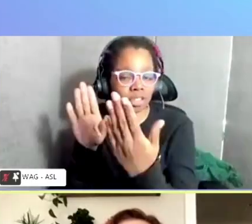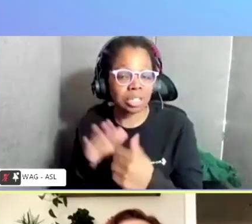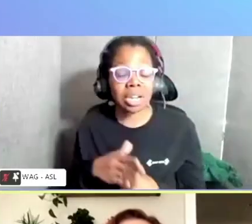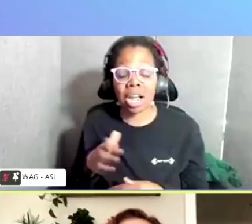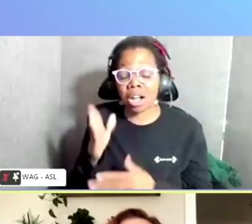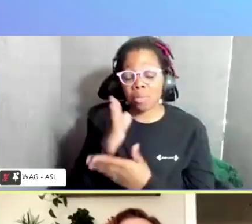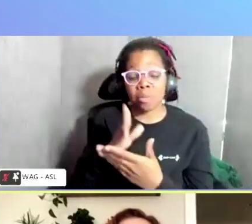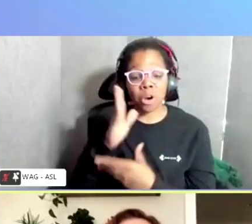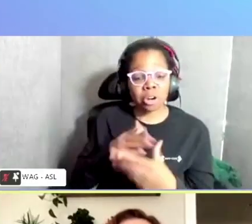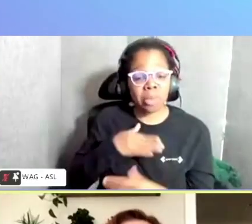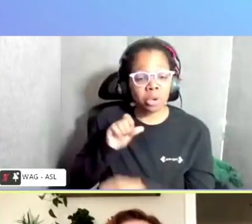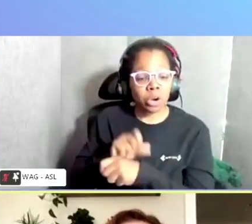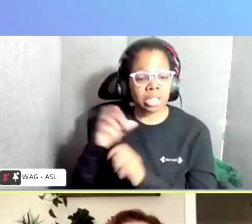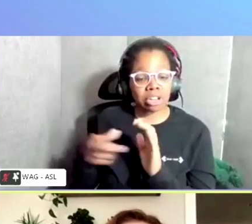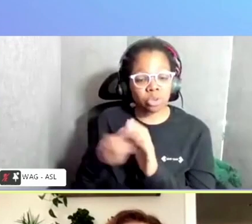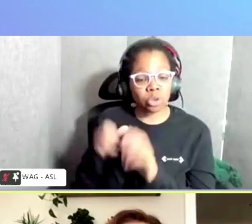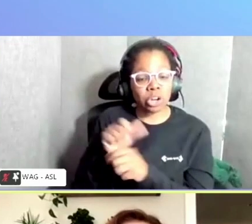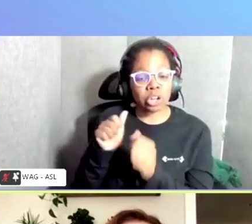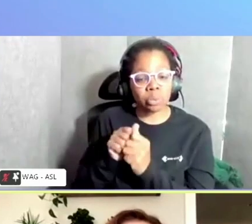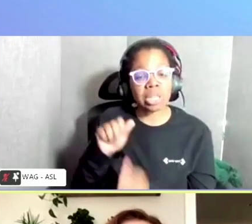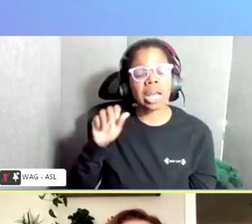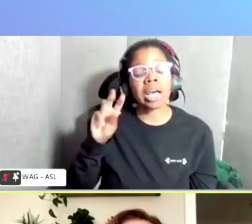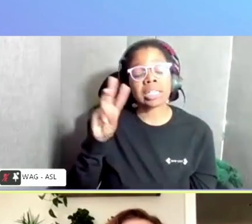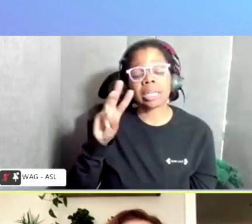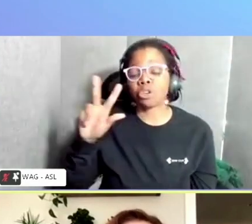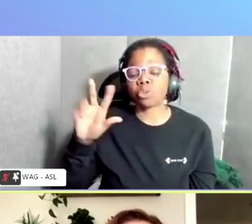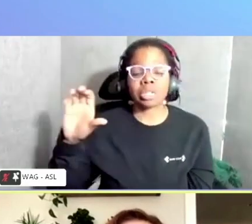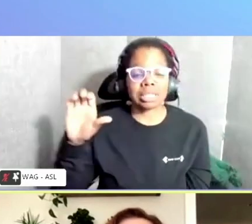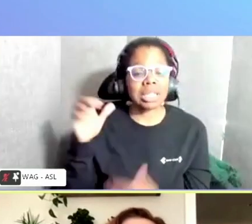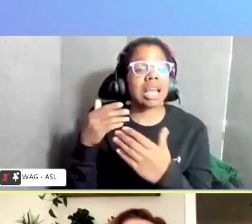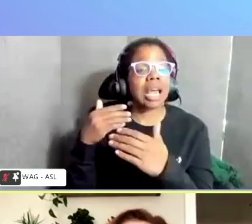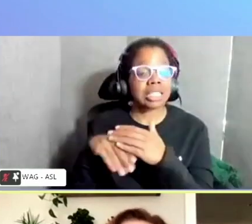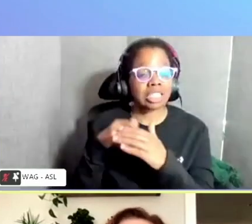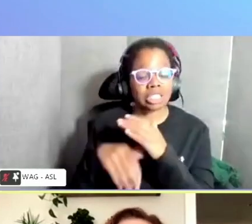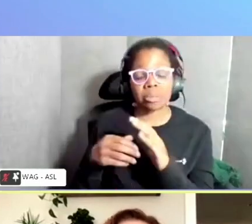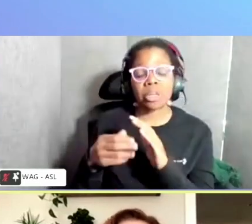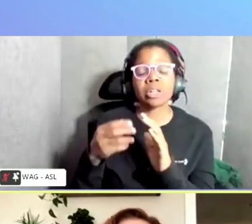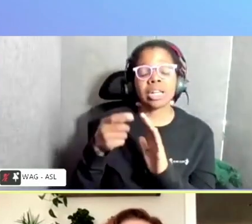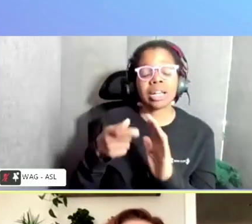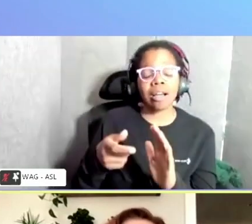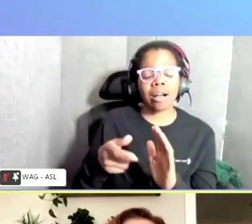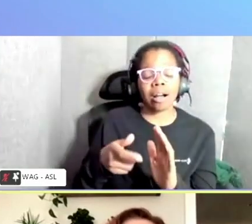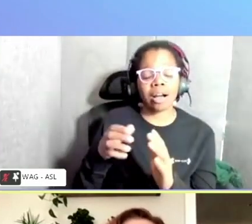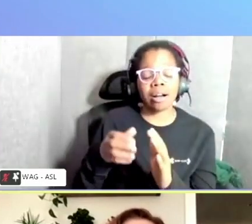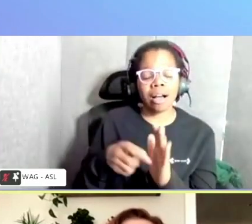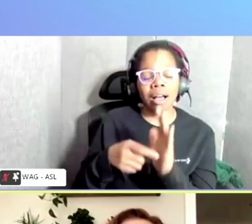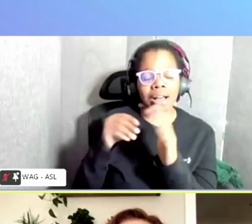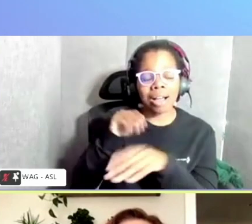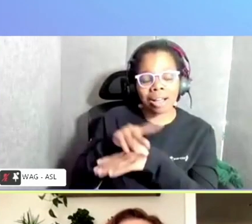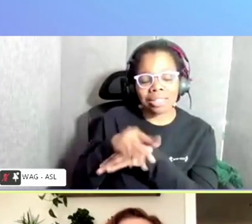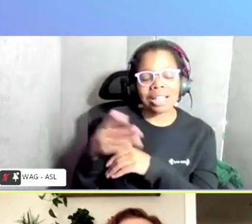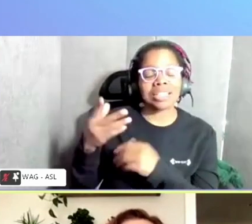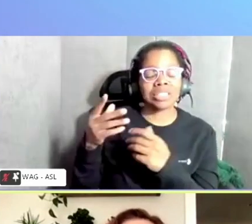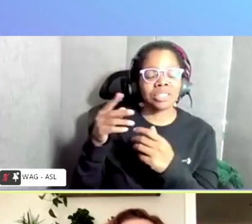role has been working with the W3C's Accessibility Guidelines Working Group, or AGWAG, since about